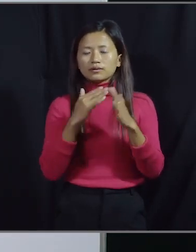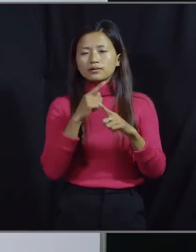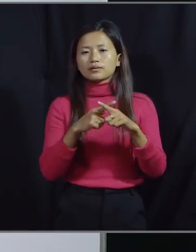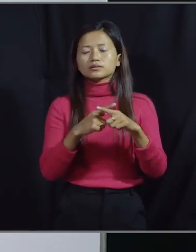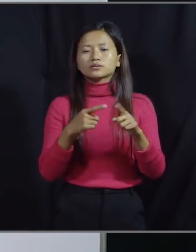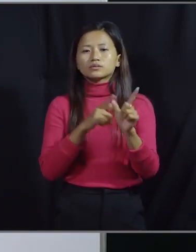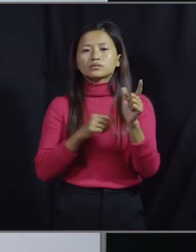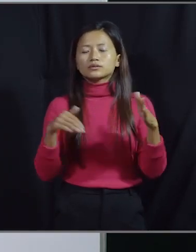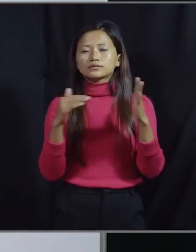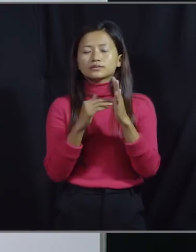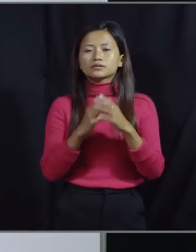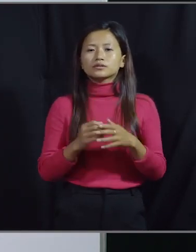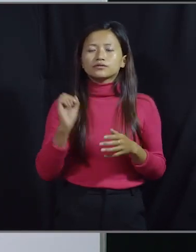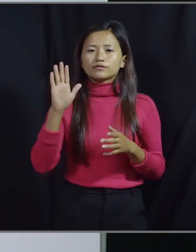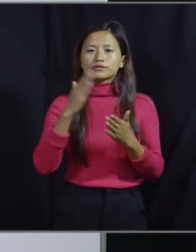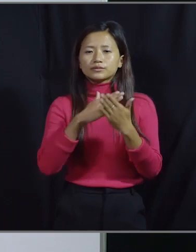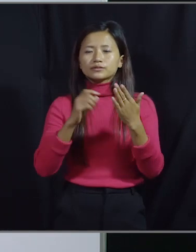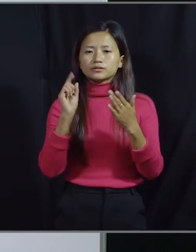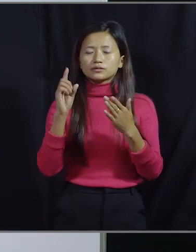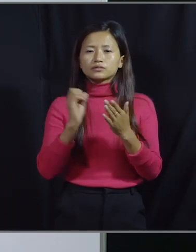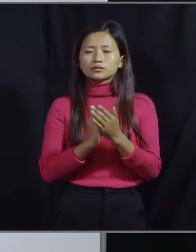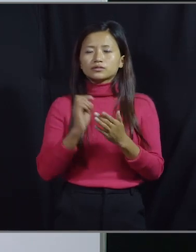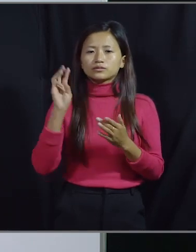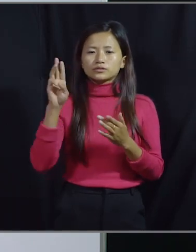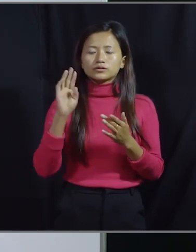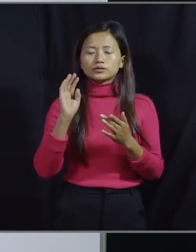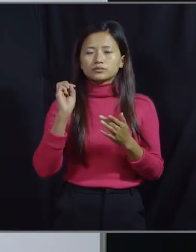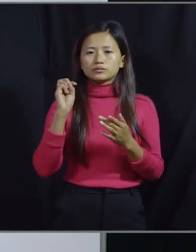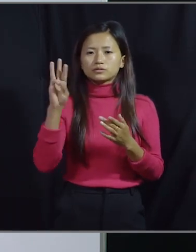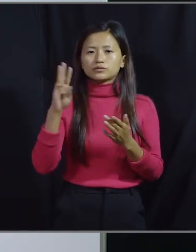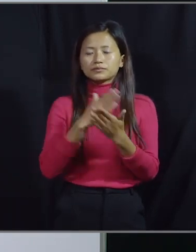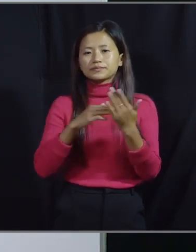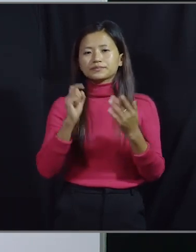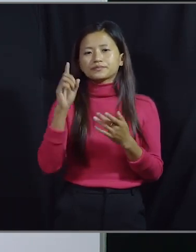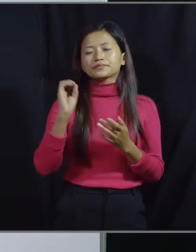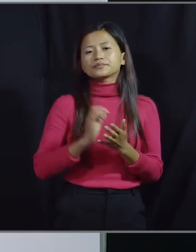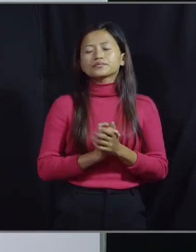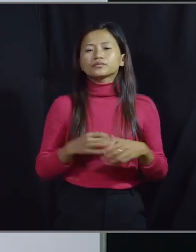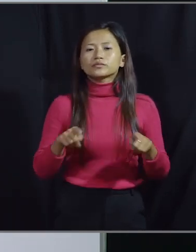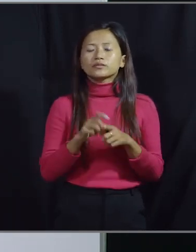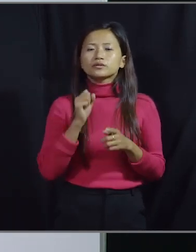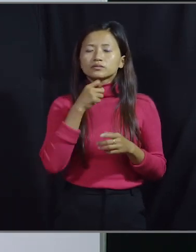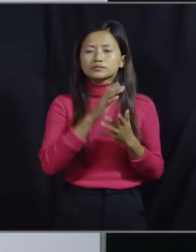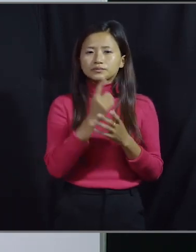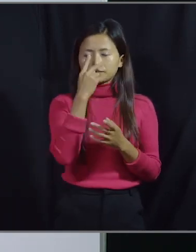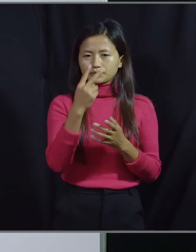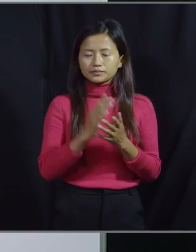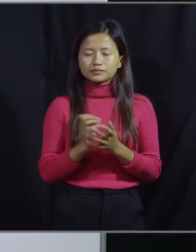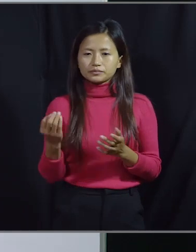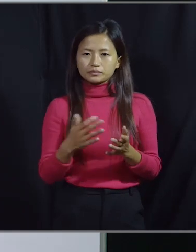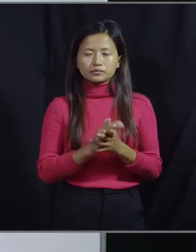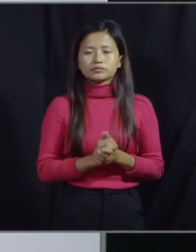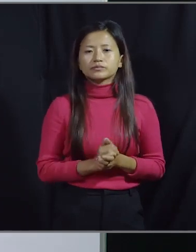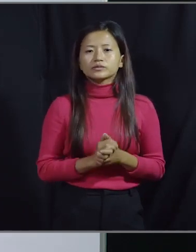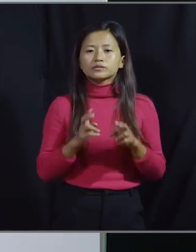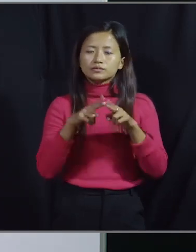is 2 by 10, 5 by 10 and 3 by 10. This is the new ratio and this is the old ratio. So when you look